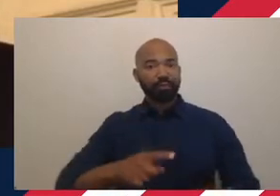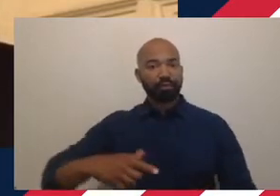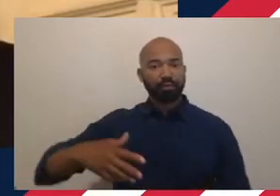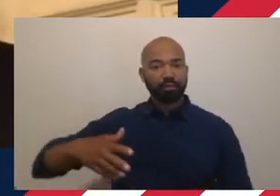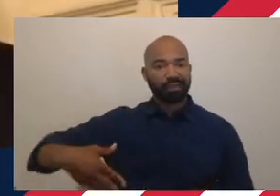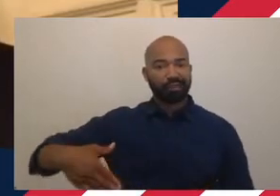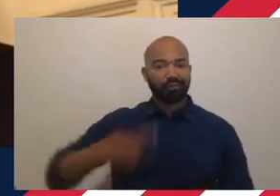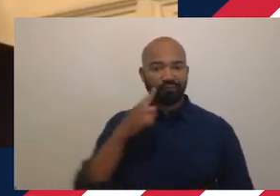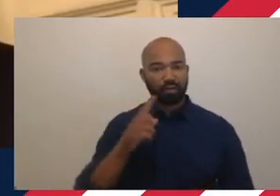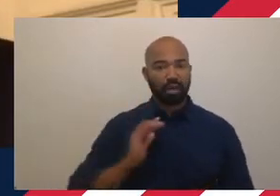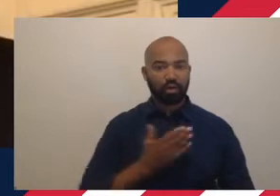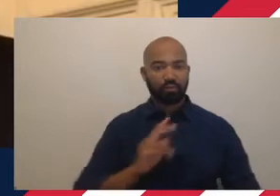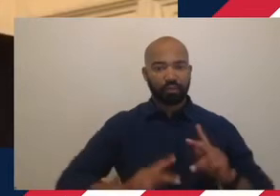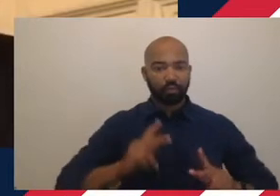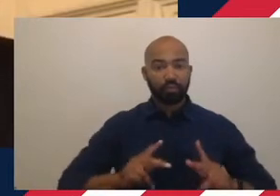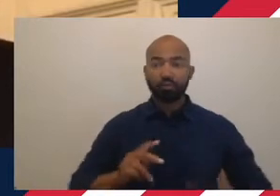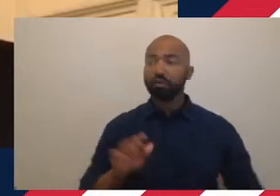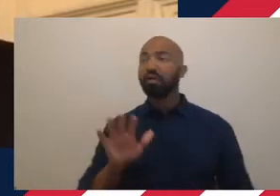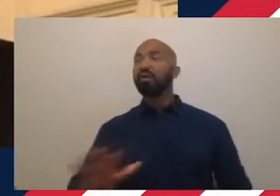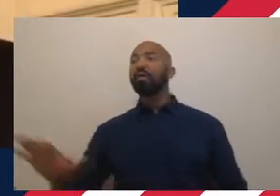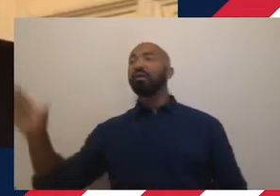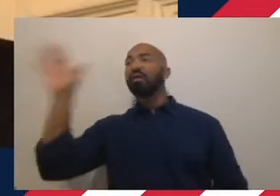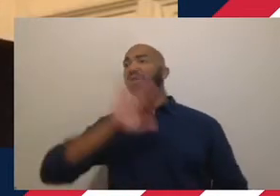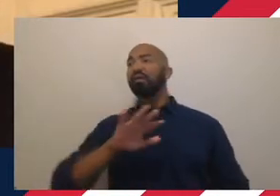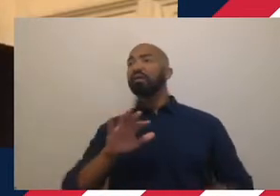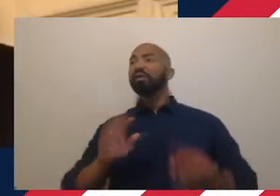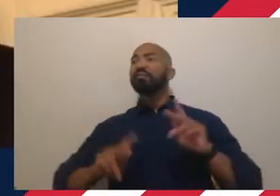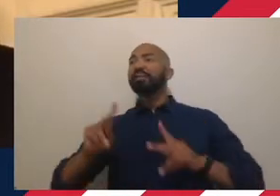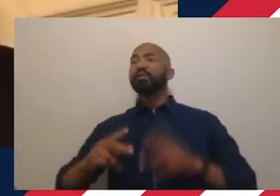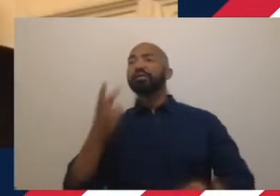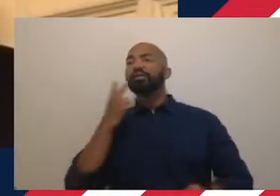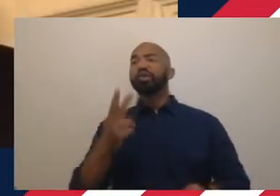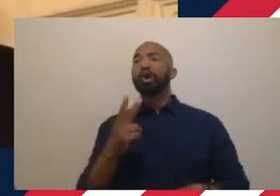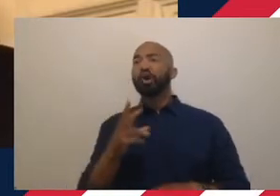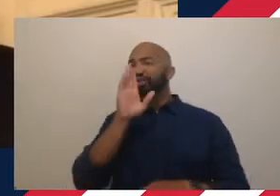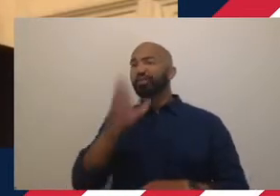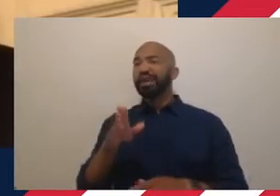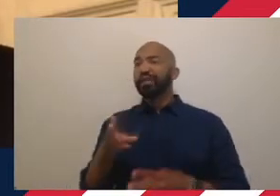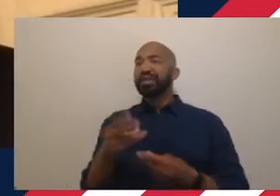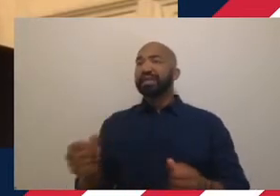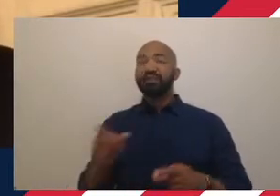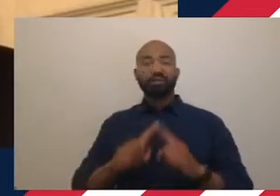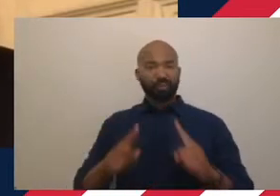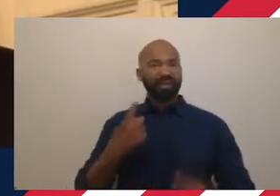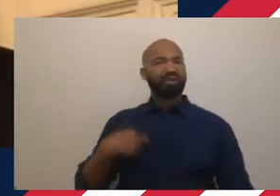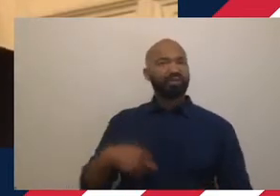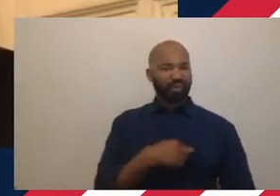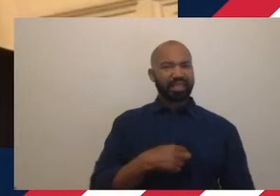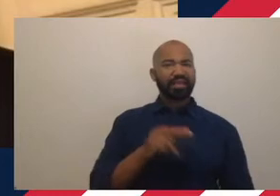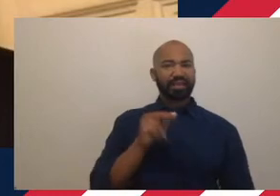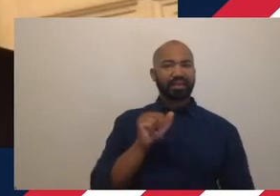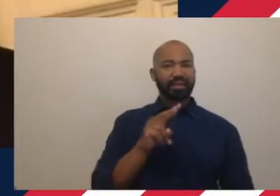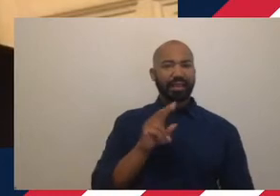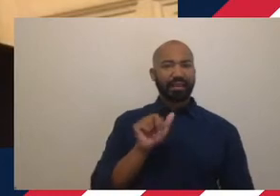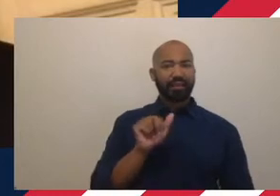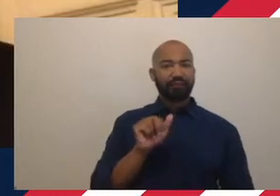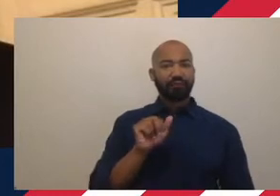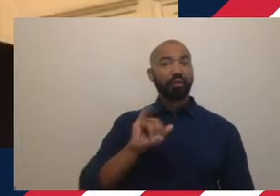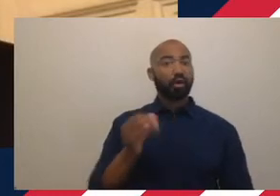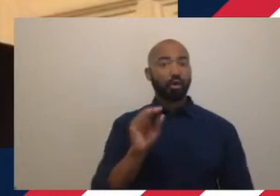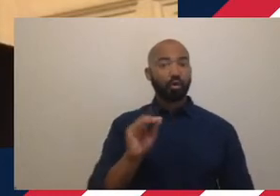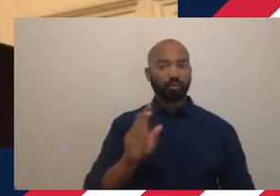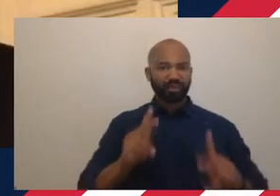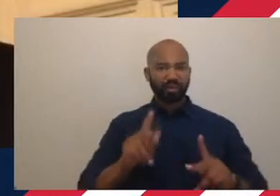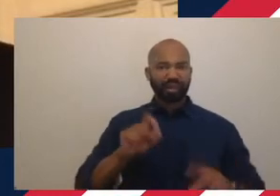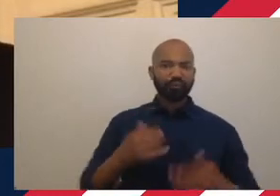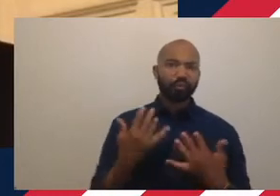country saw direct relief, we had to wait many weeks before tribes to get the